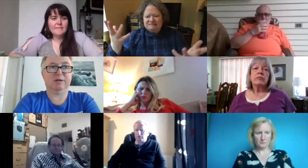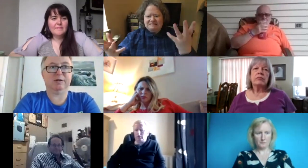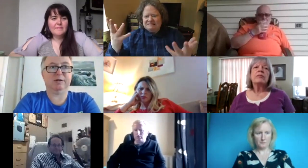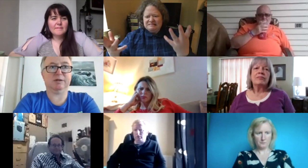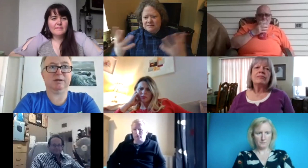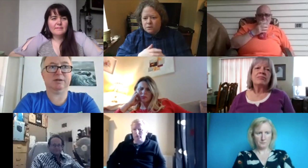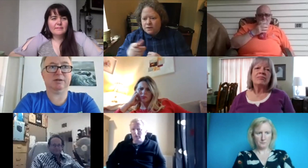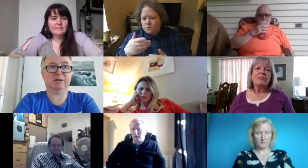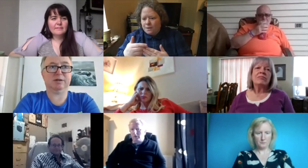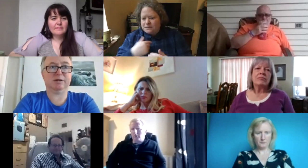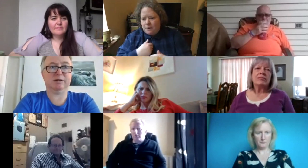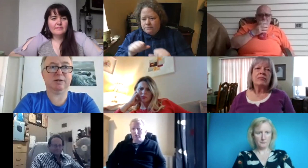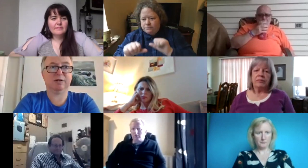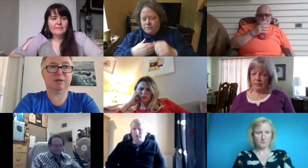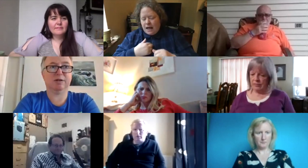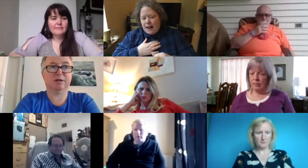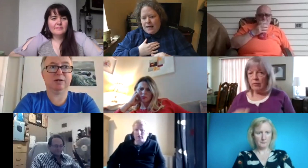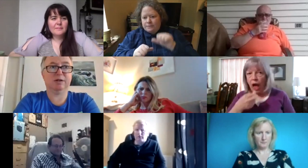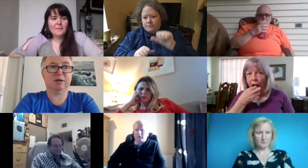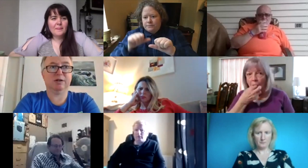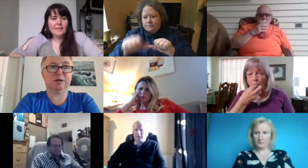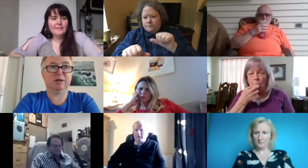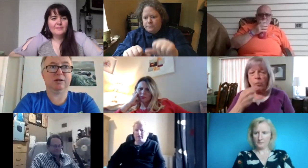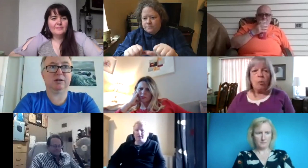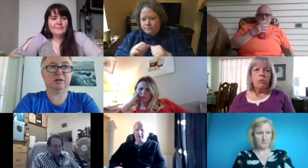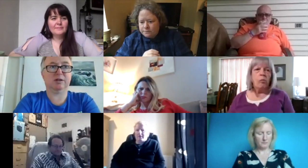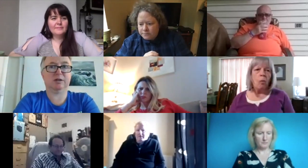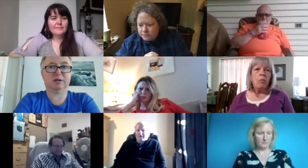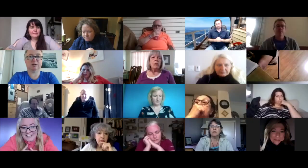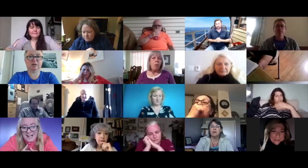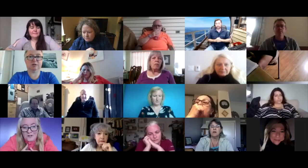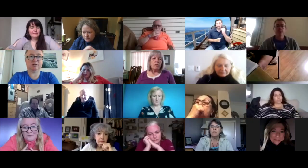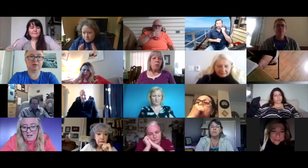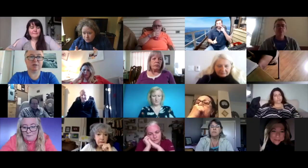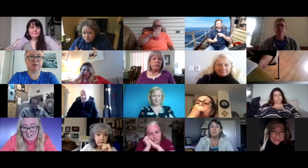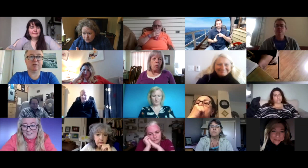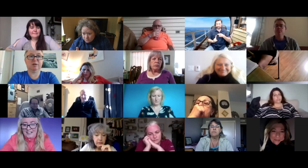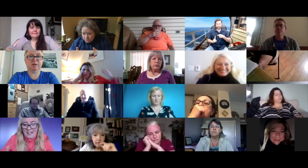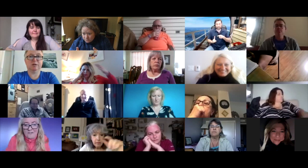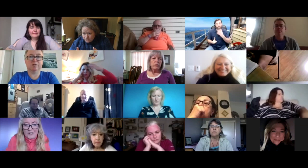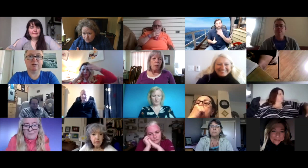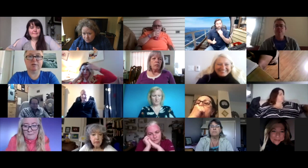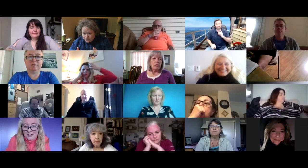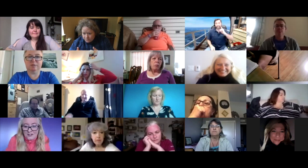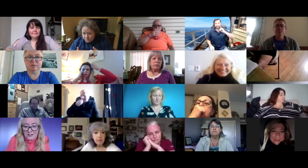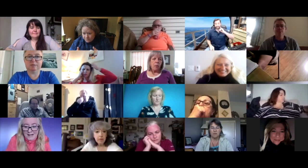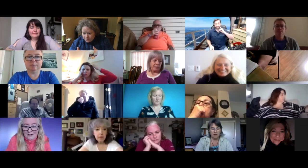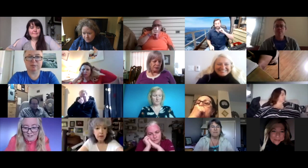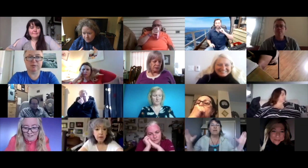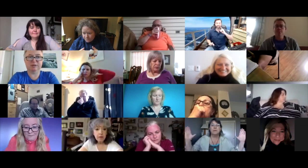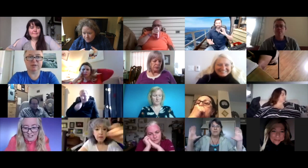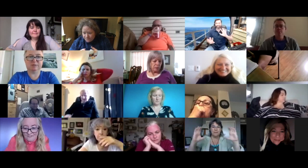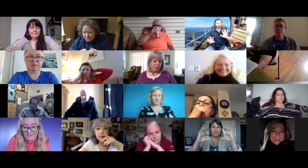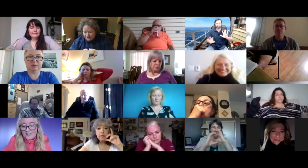Ireland. But if you were to talk about Jewish deaf in isolation, the way that I normally operate is that I give you the big picture,